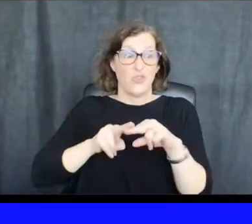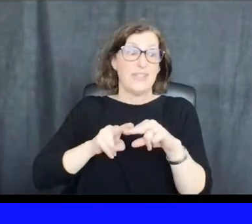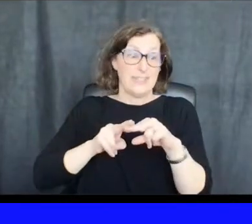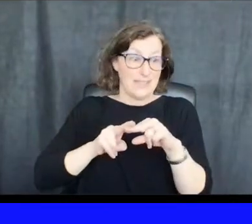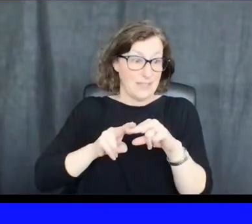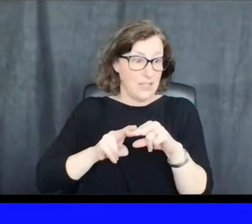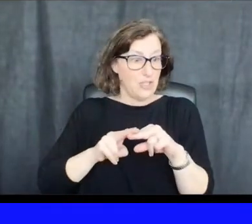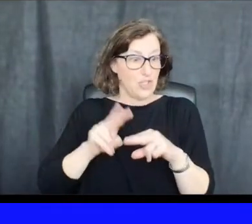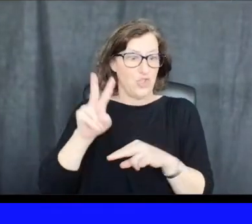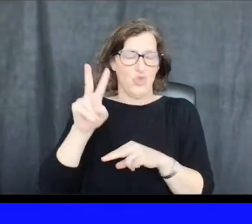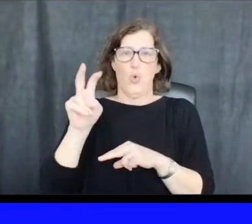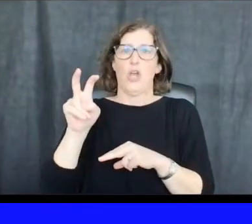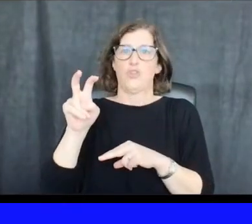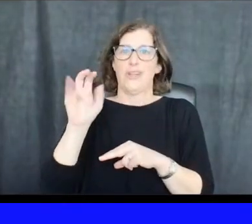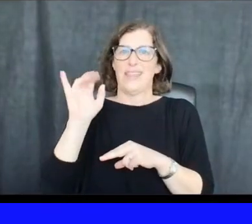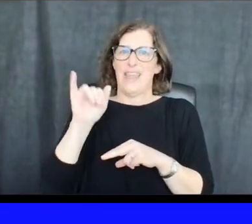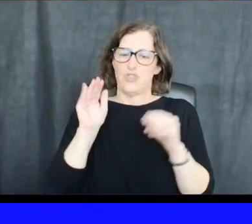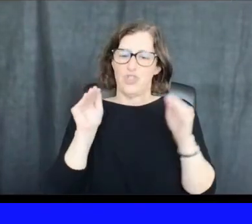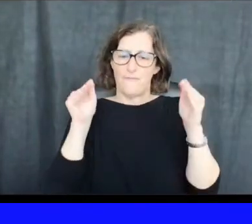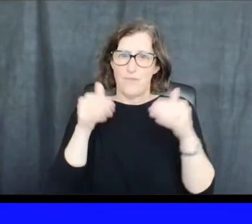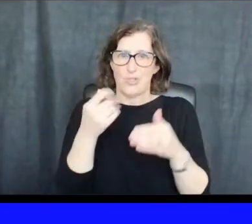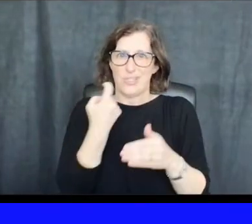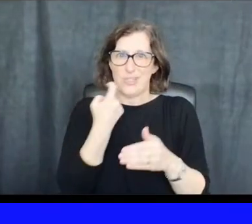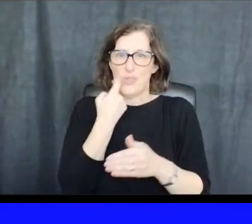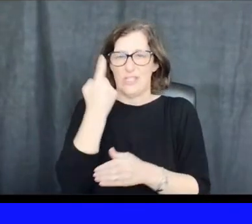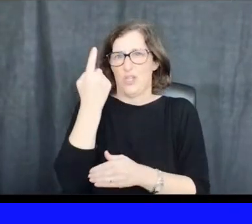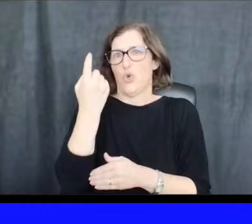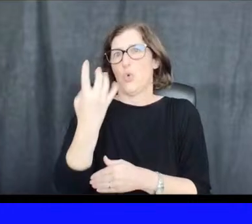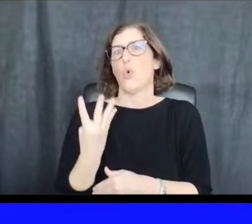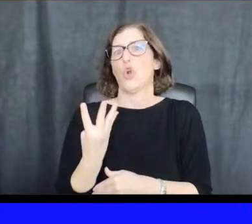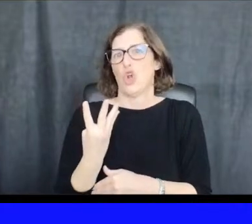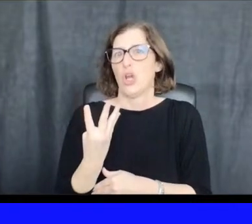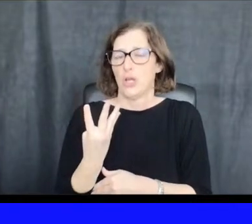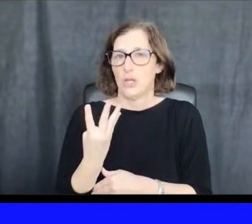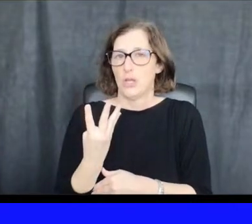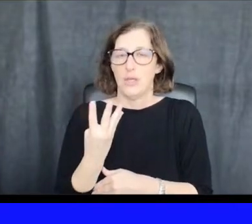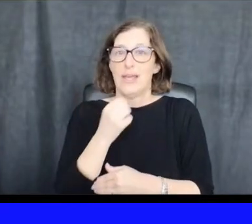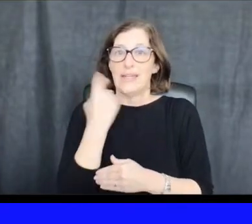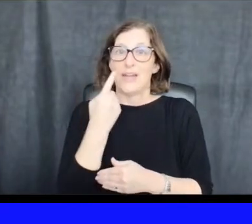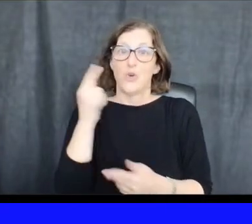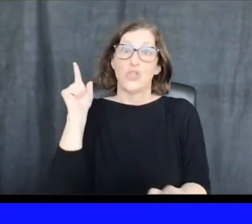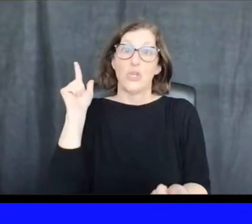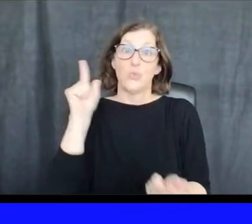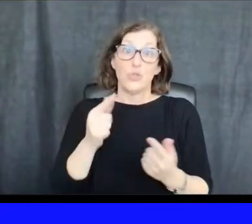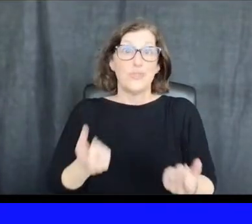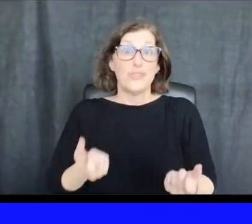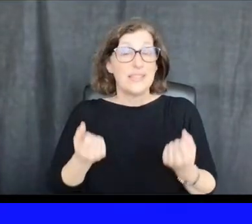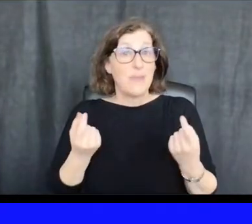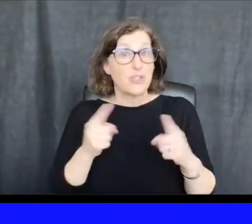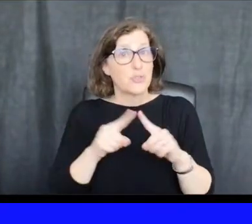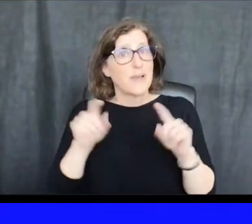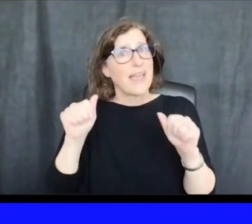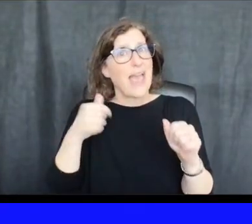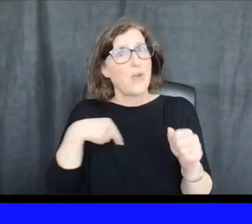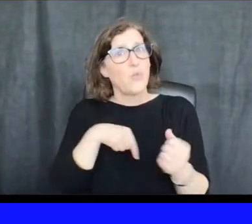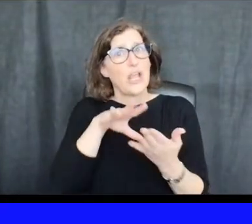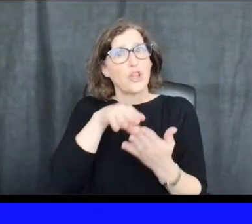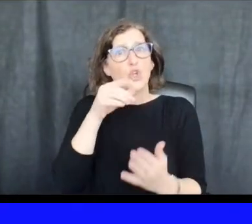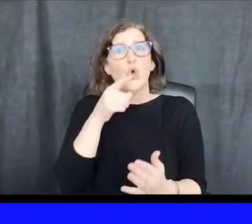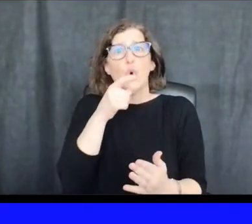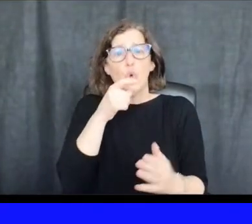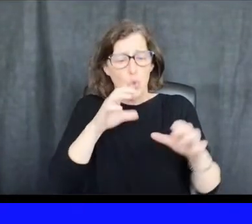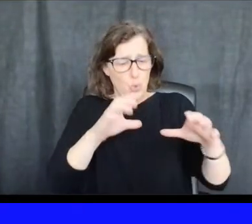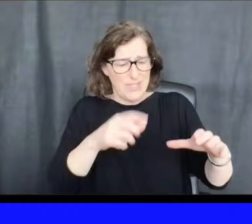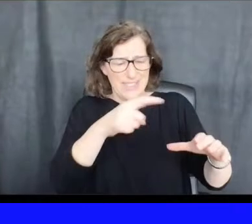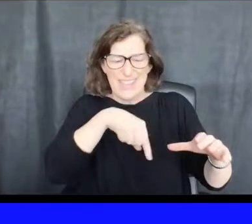majority of patients, the primary care team, as it is, does a great job of working with the patient